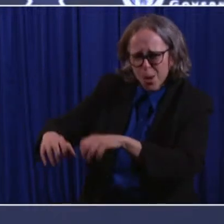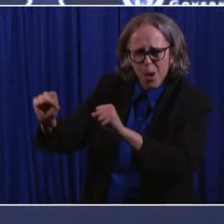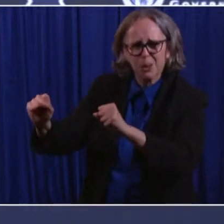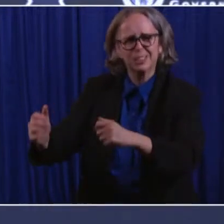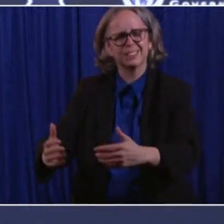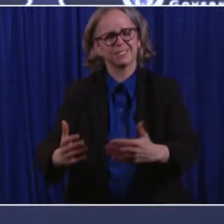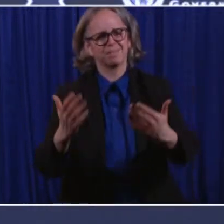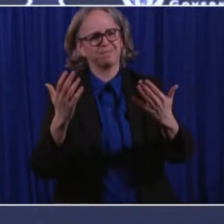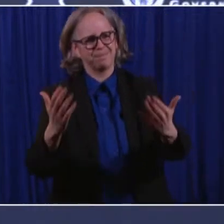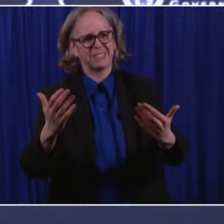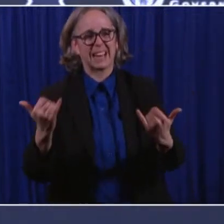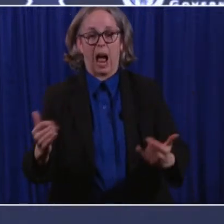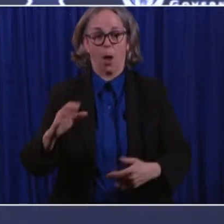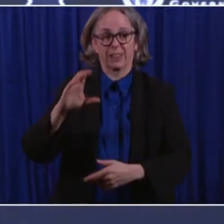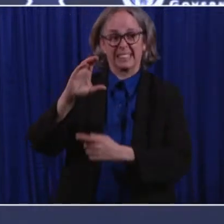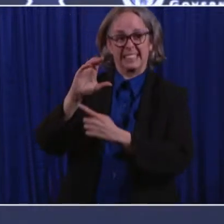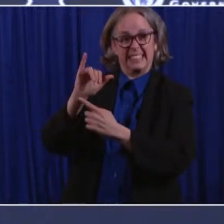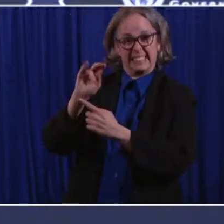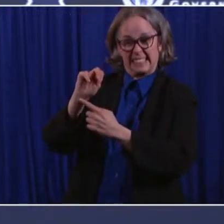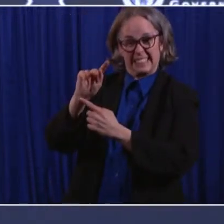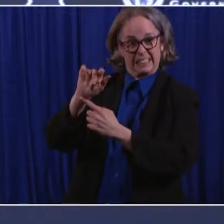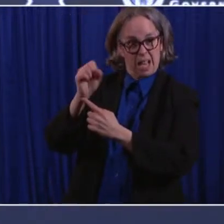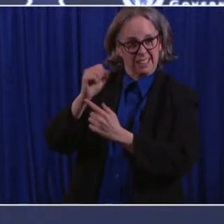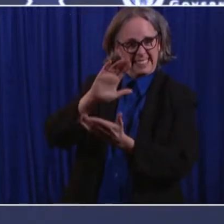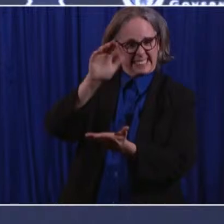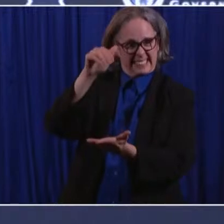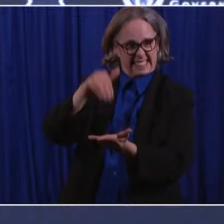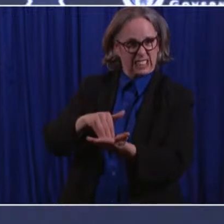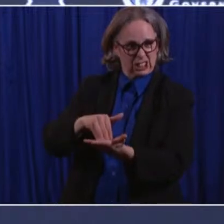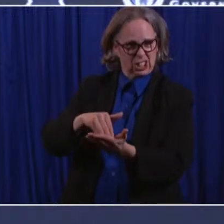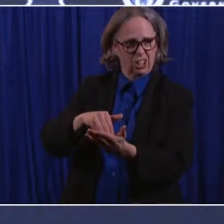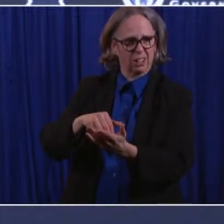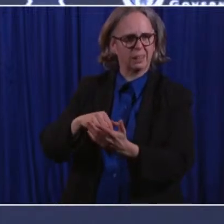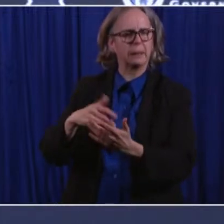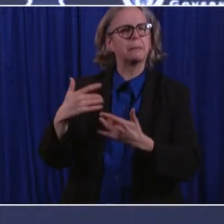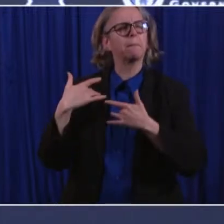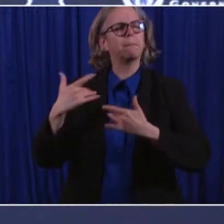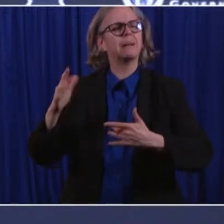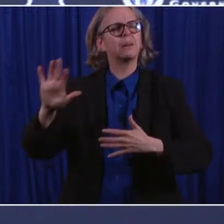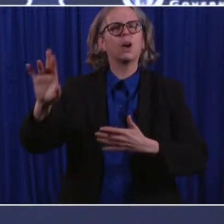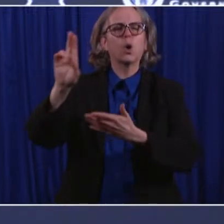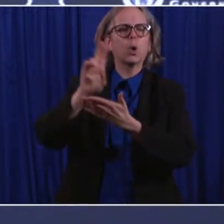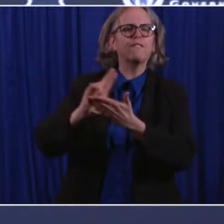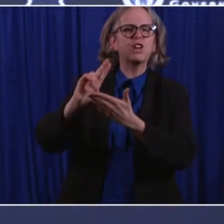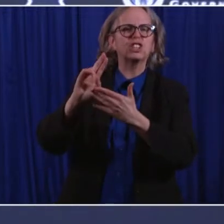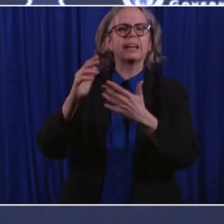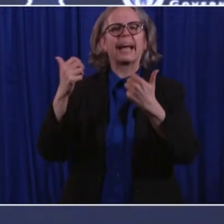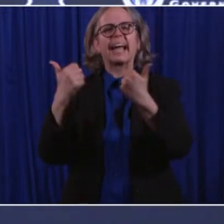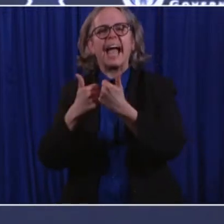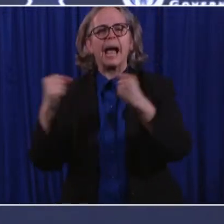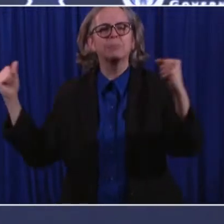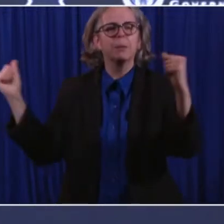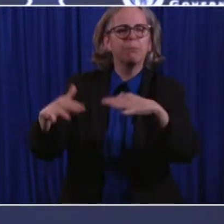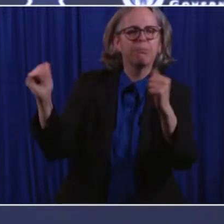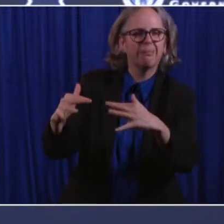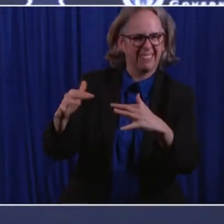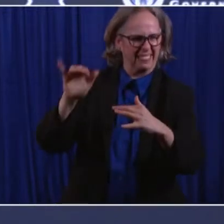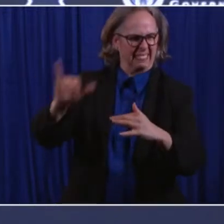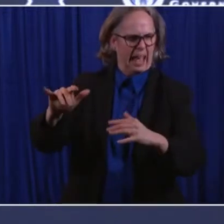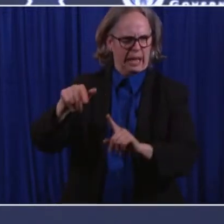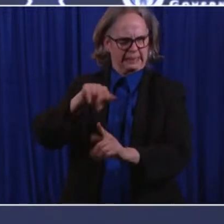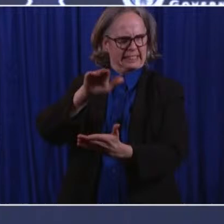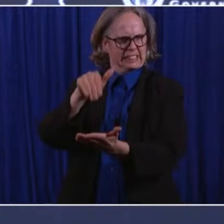usually reserved, of course, for Xavier's games, but was selected for this mass vax clinic due to its central